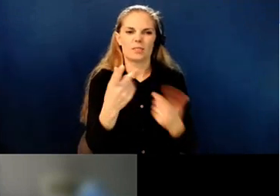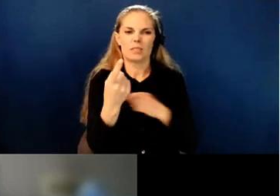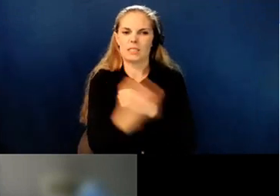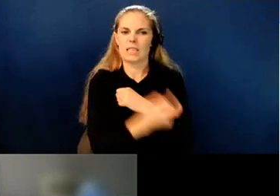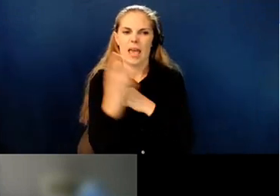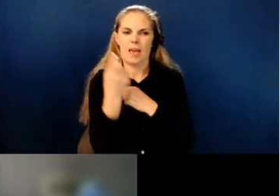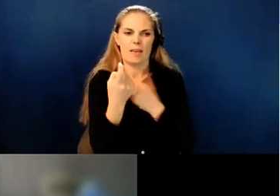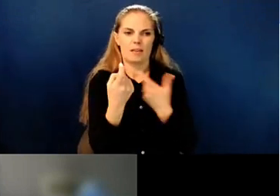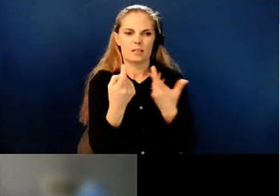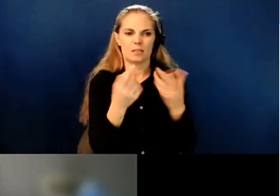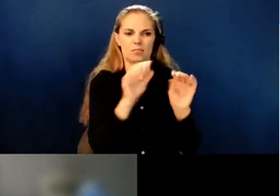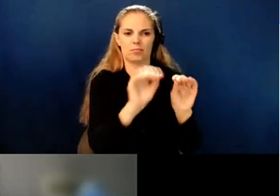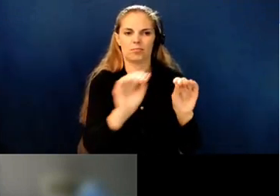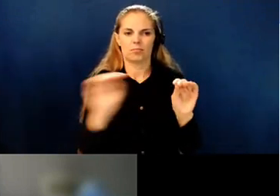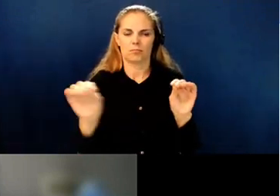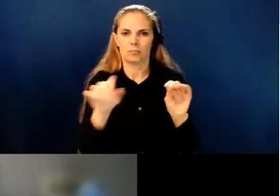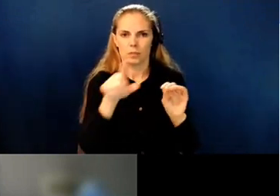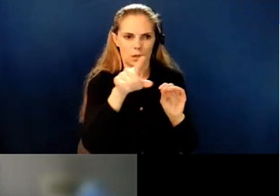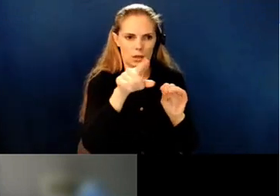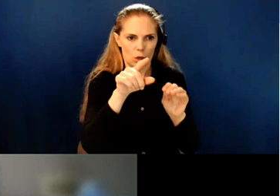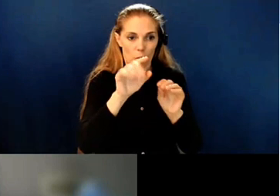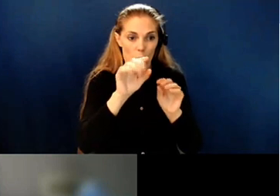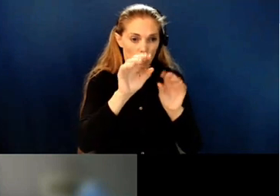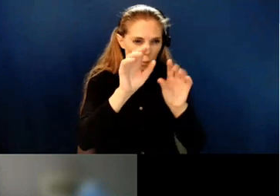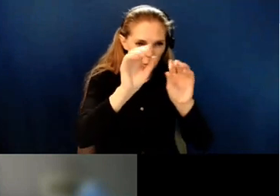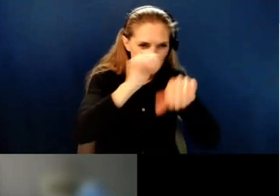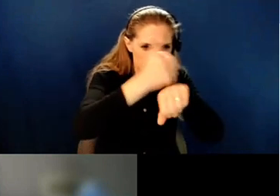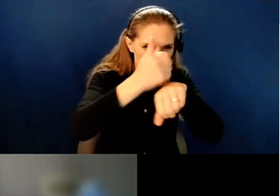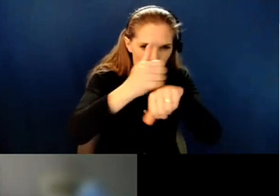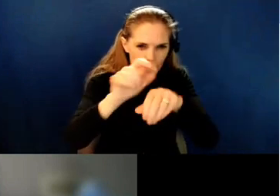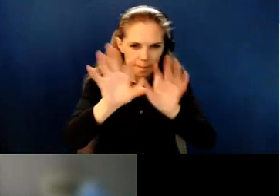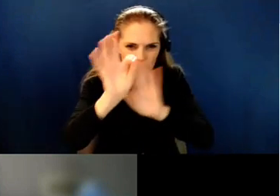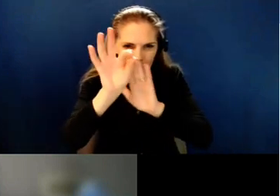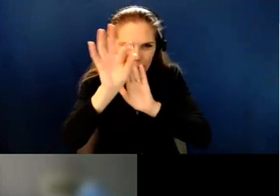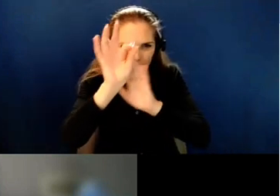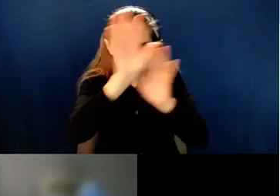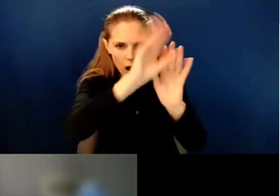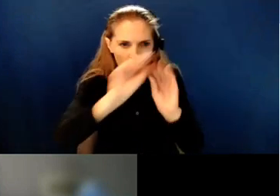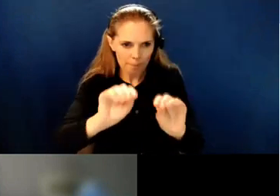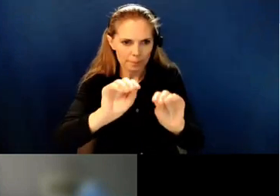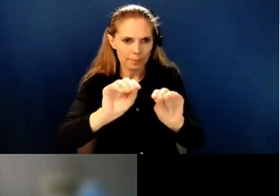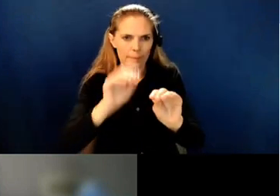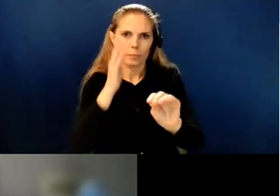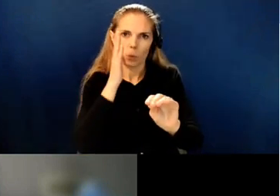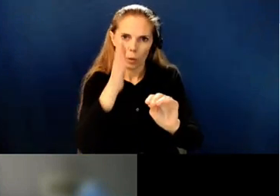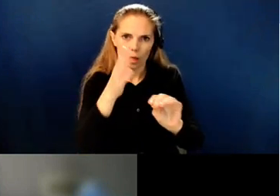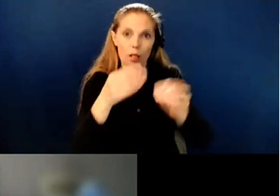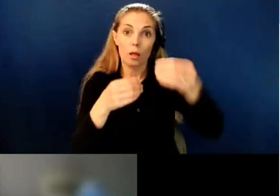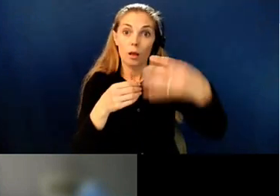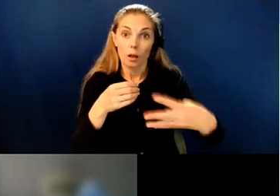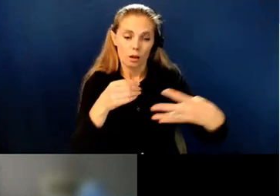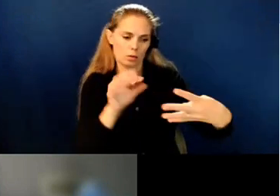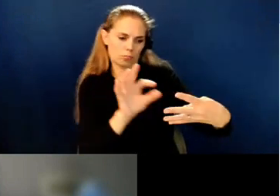replaced with whatever's in the tool. And we can select a number of reminders. So the tool includes a number of default